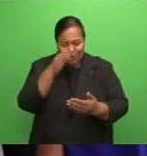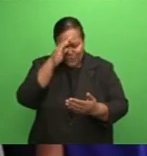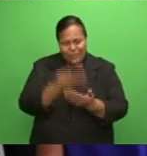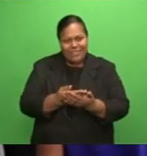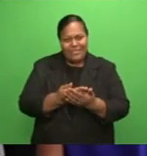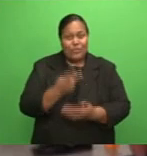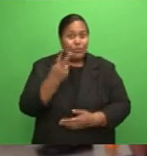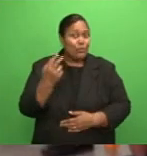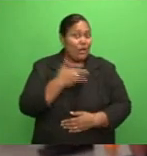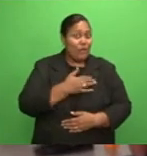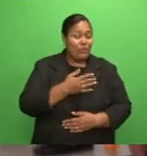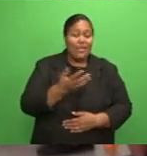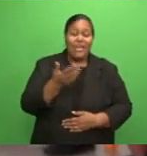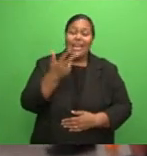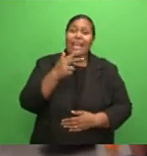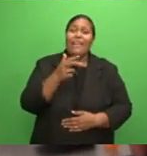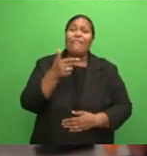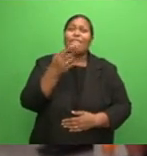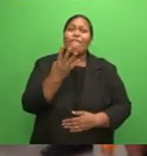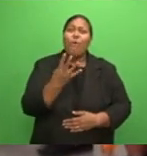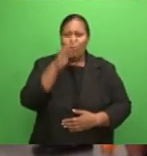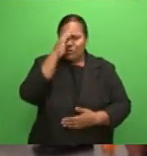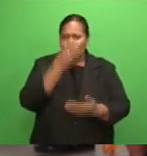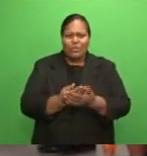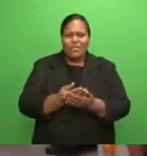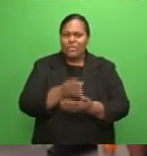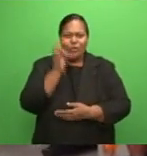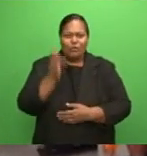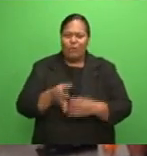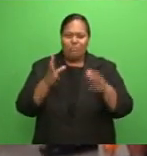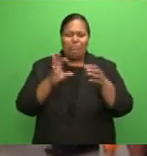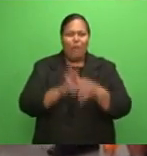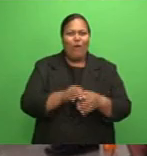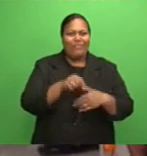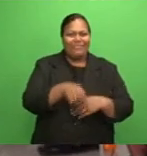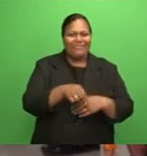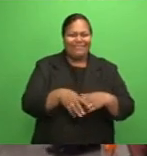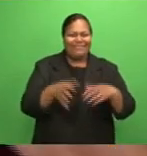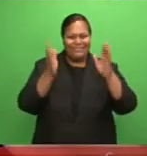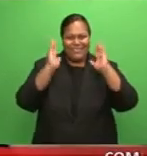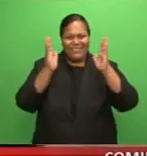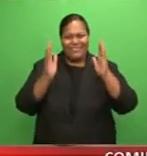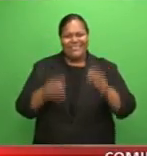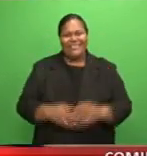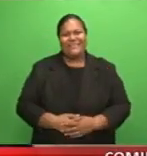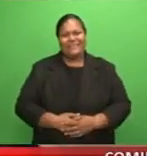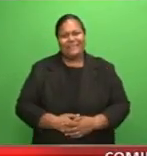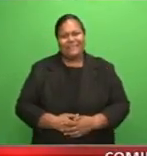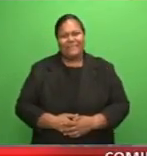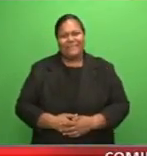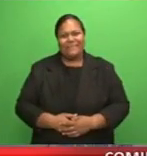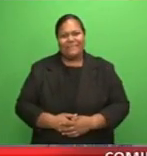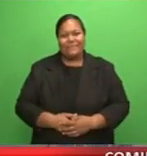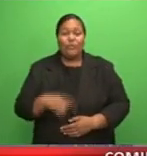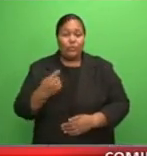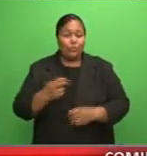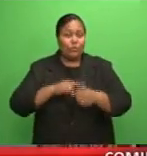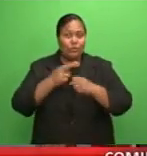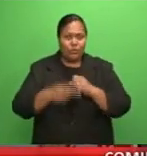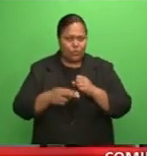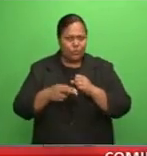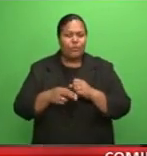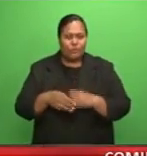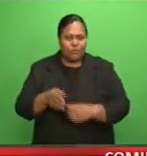284 are non-Adventist. Sainia Nimboila, FBC News. Up ahead, beware of scammers,